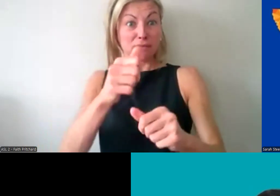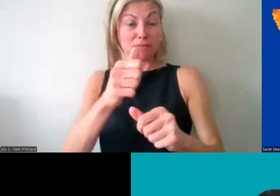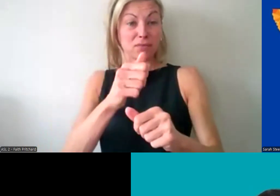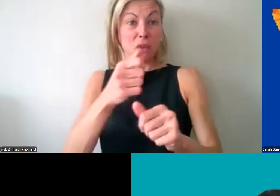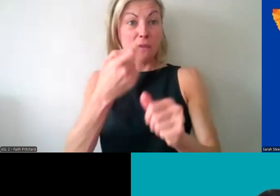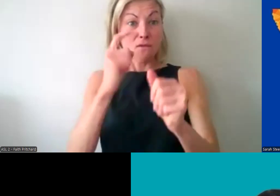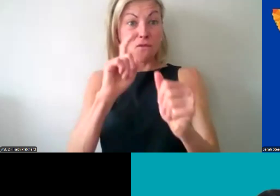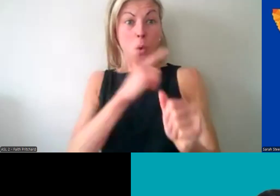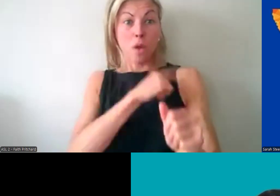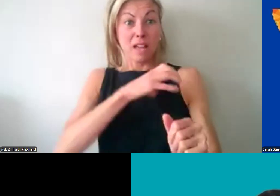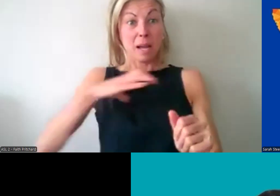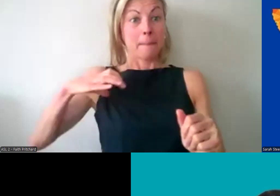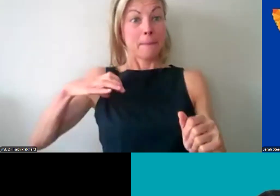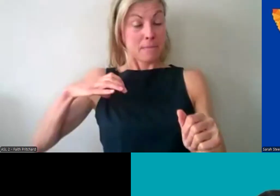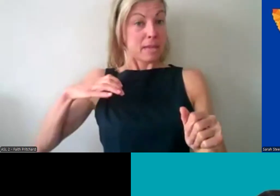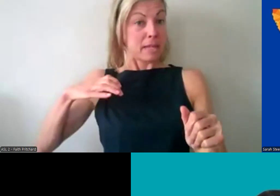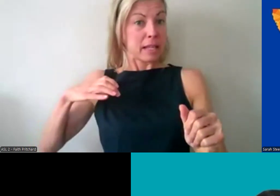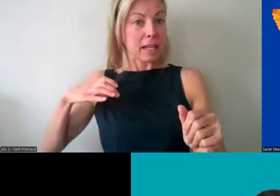to be